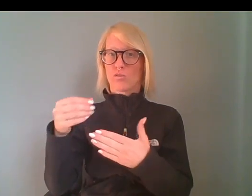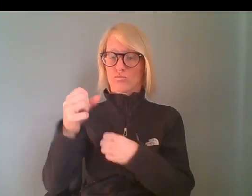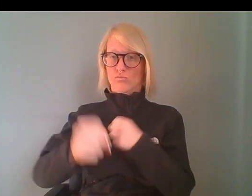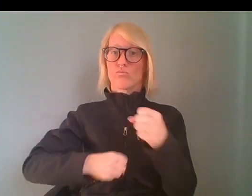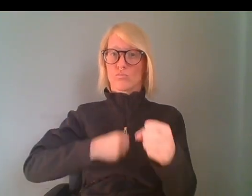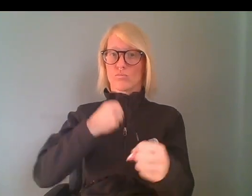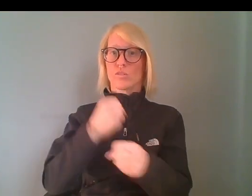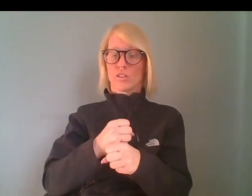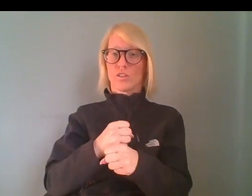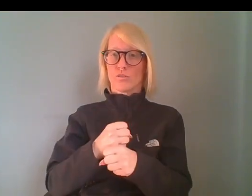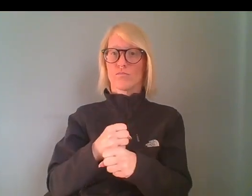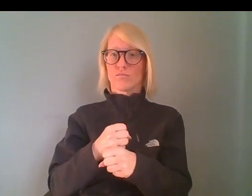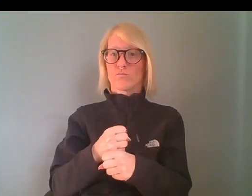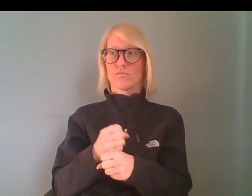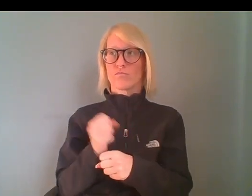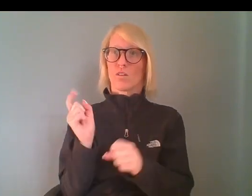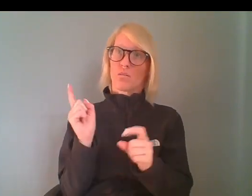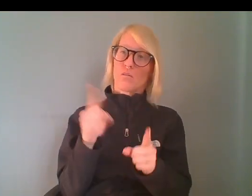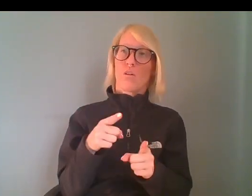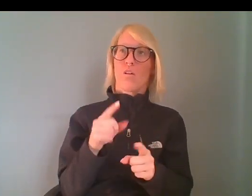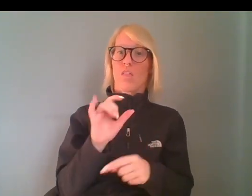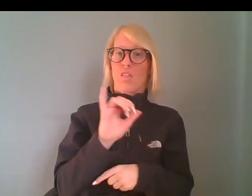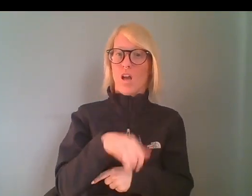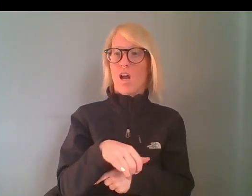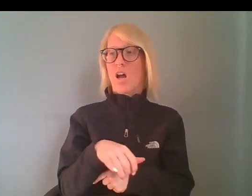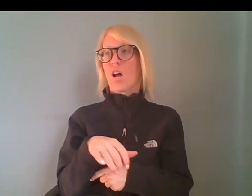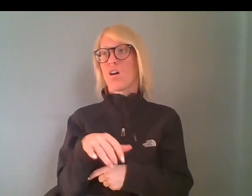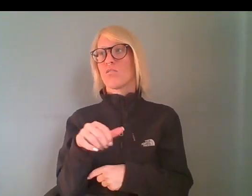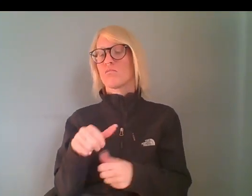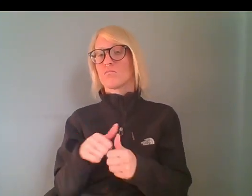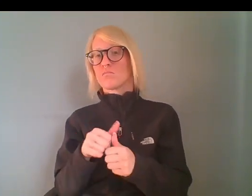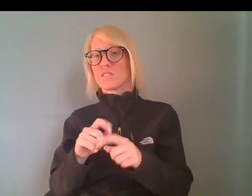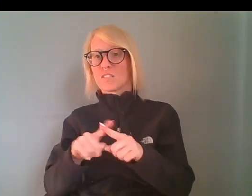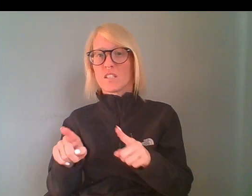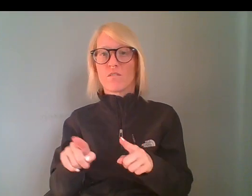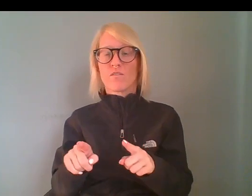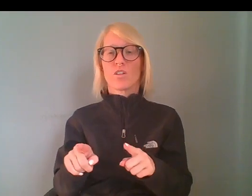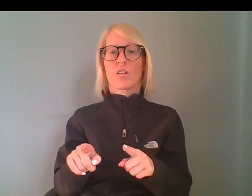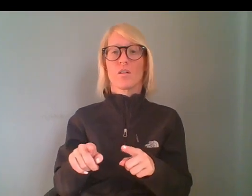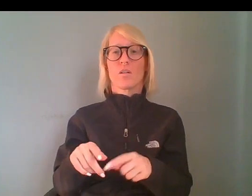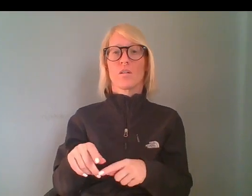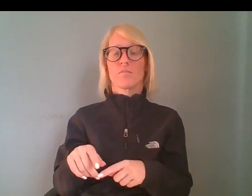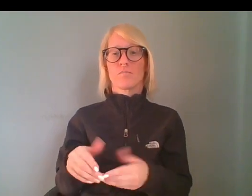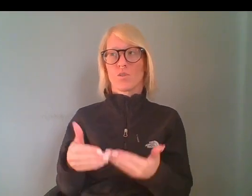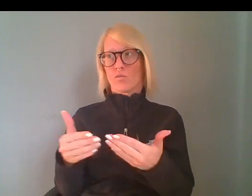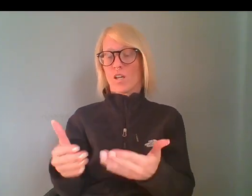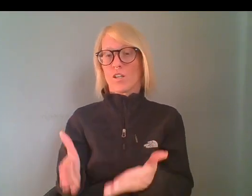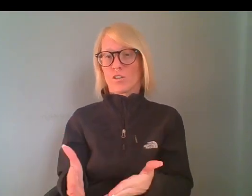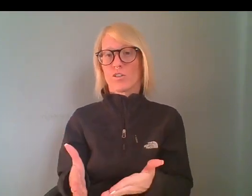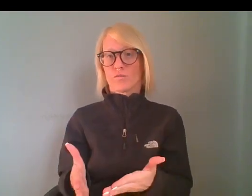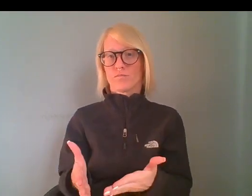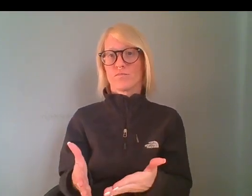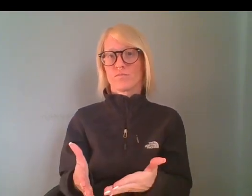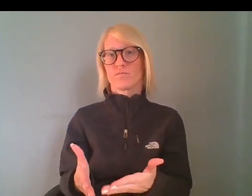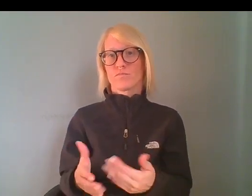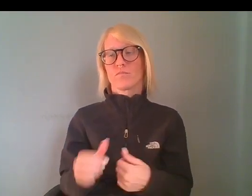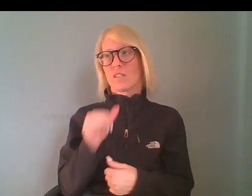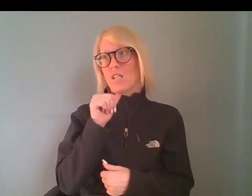oneandone.com or another provider and point that to Google. Okay. Yeah. So you don't have to buy it through Google.